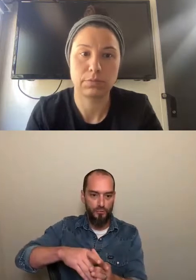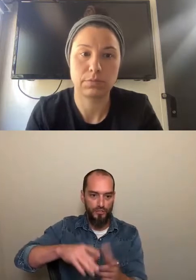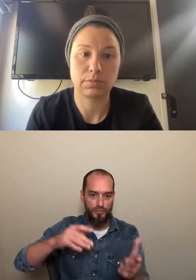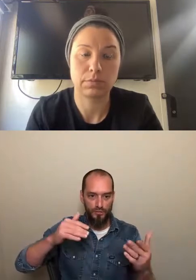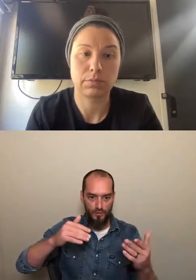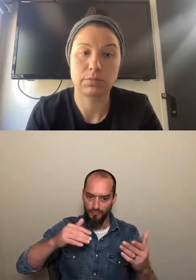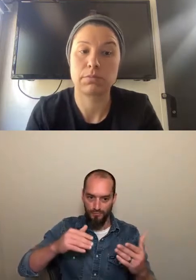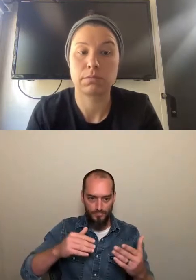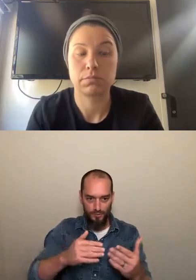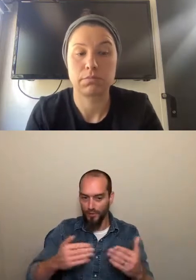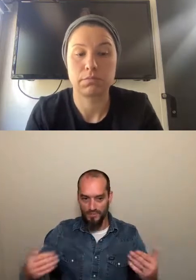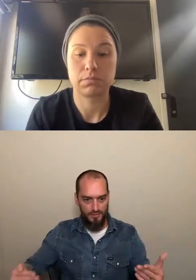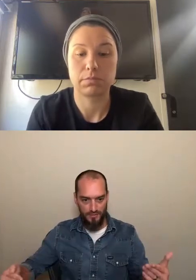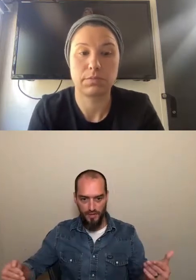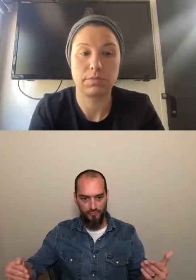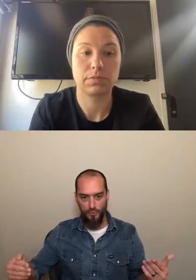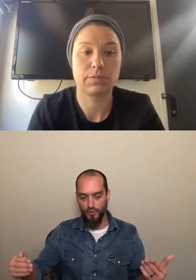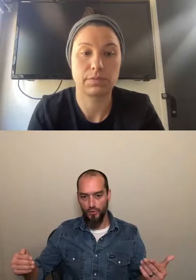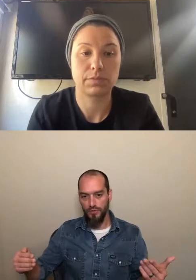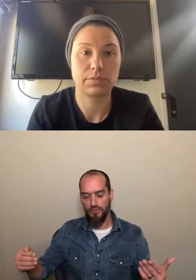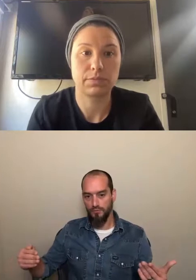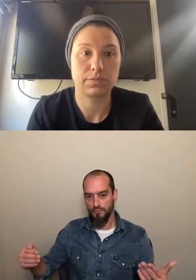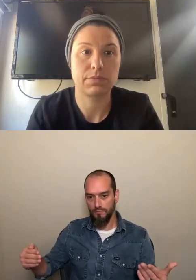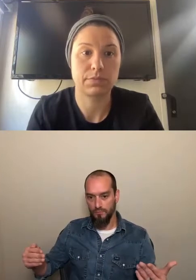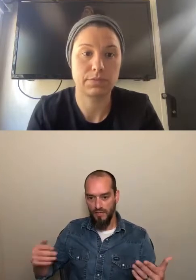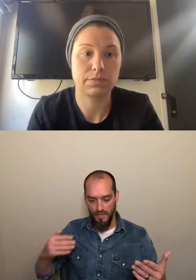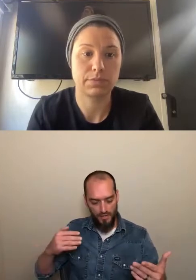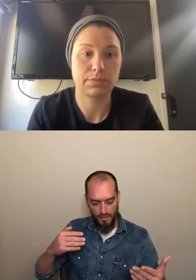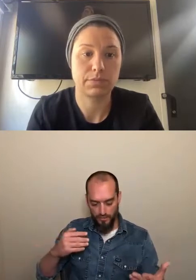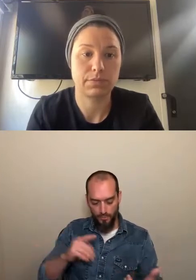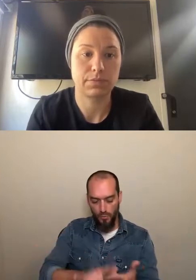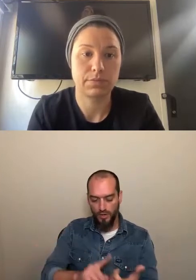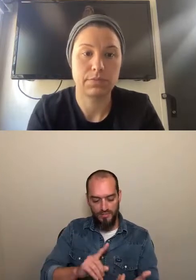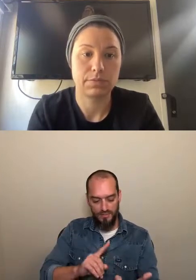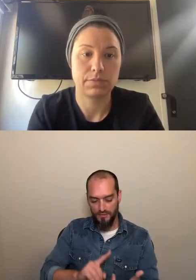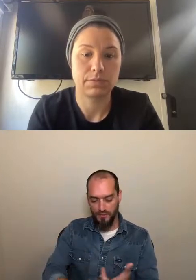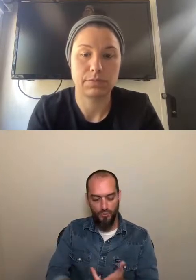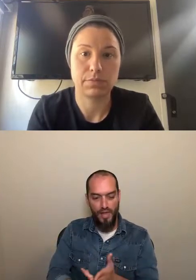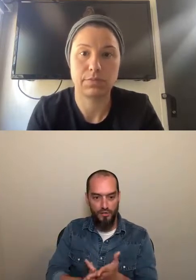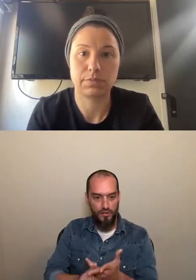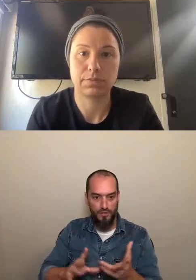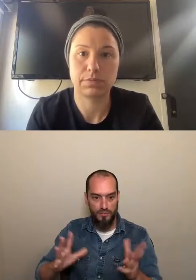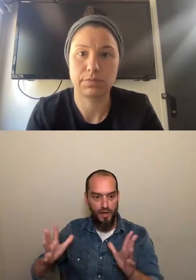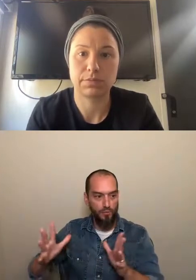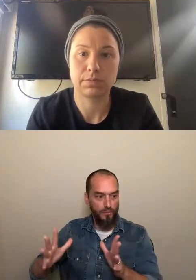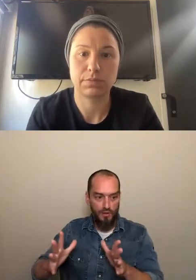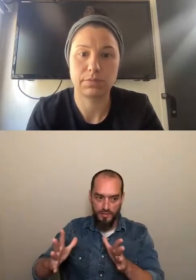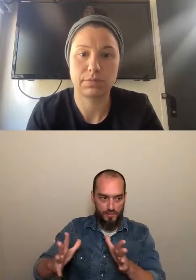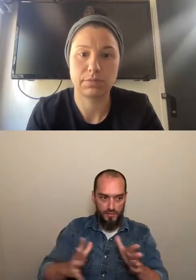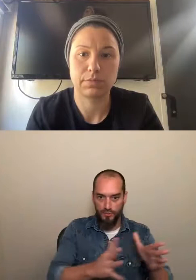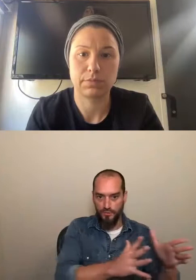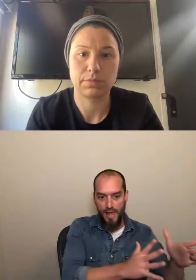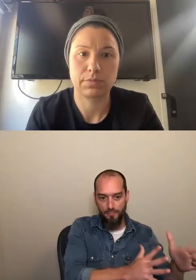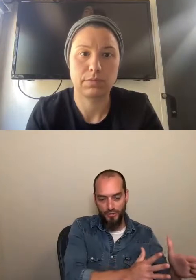duct, which suppresses air flowing through it? The more instances where that occurs, now we're